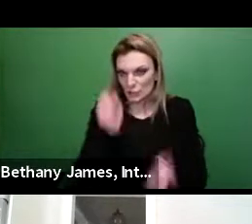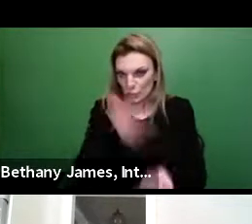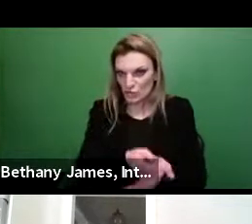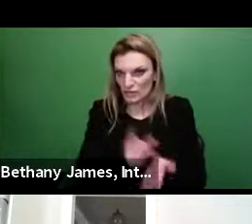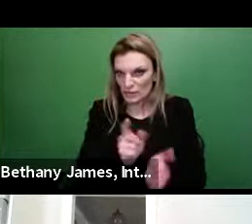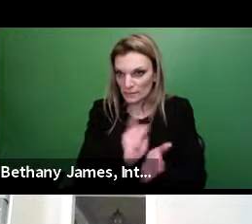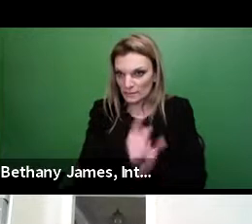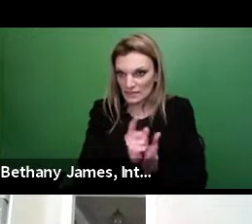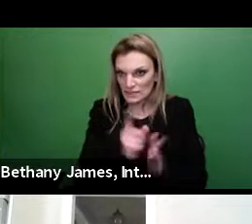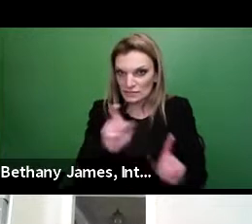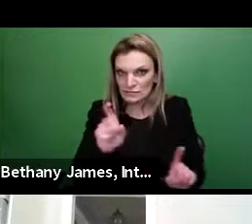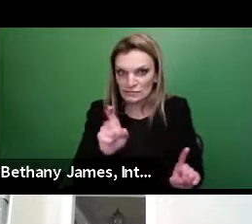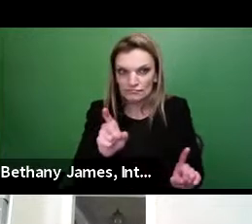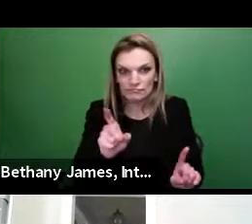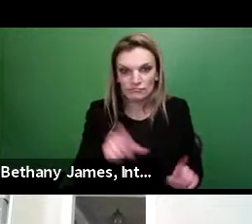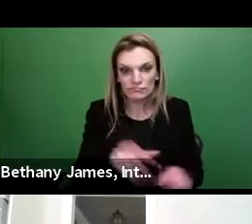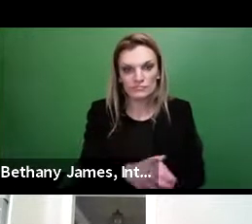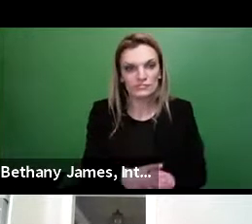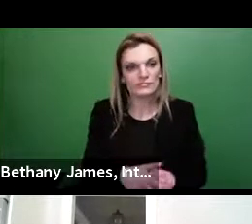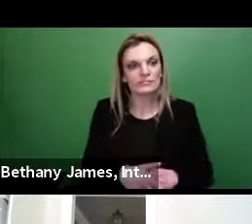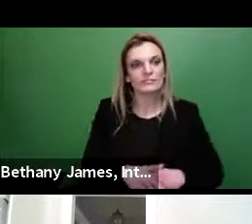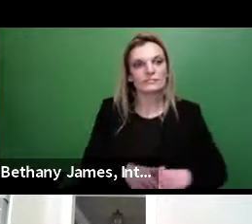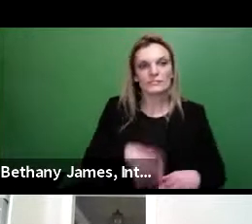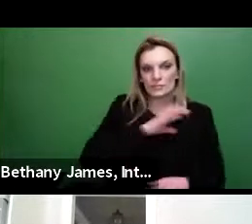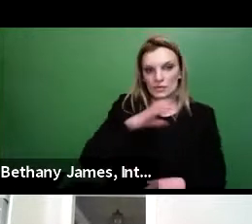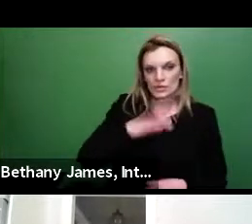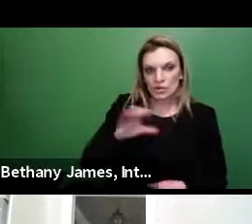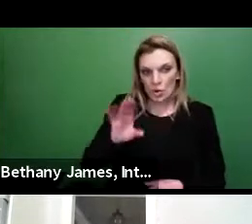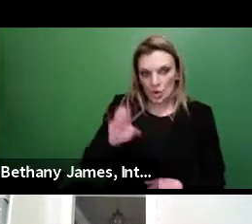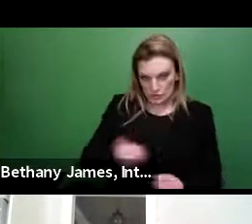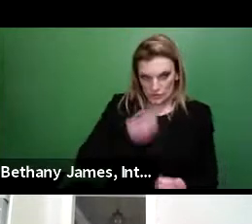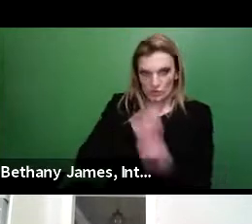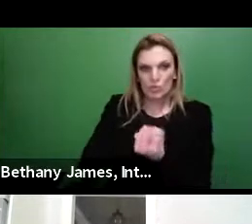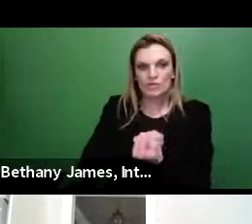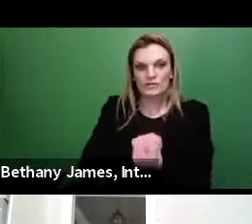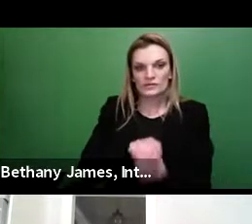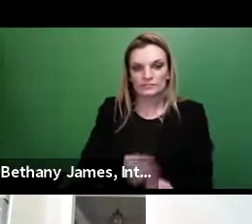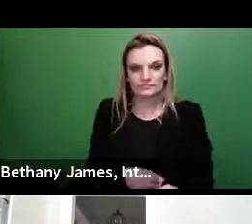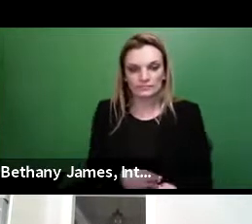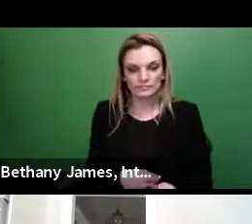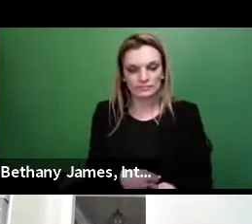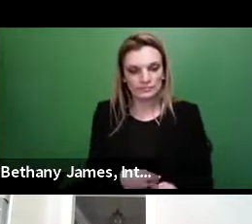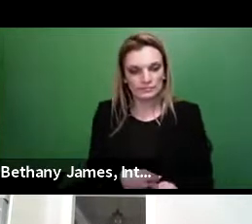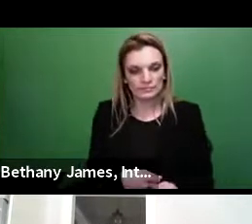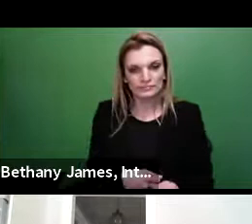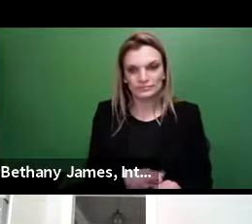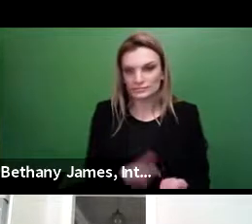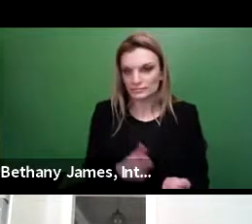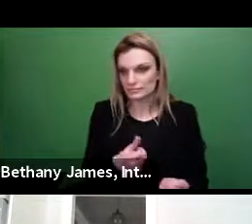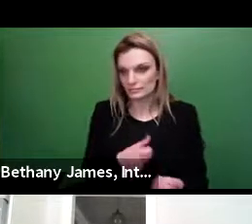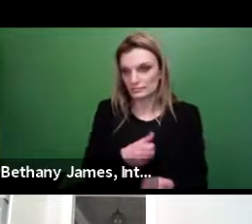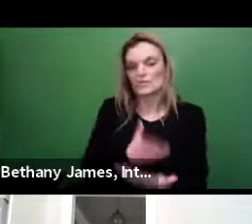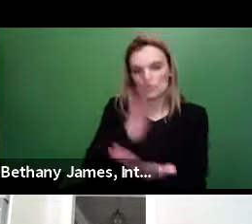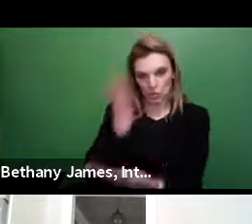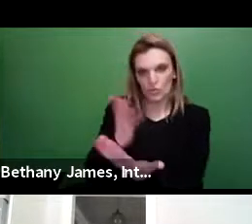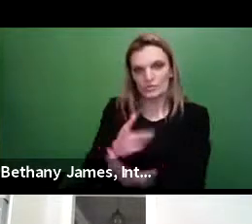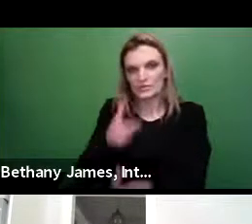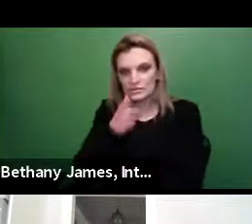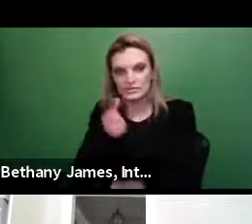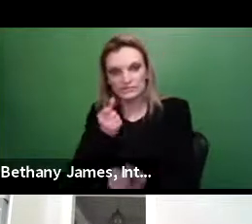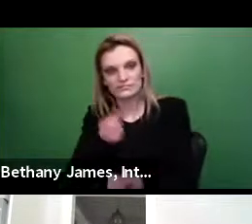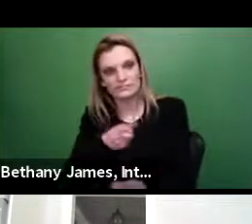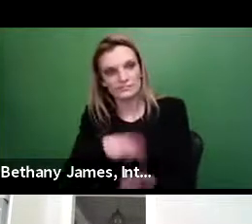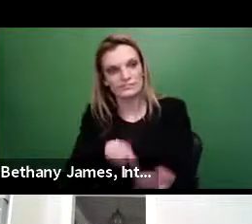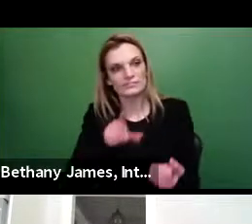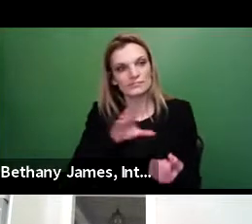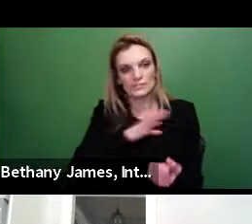the minutes as submitted? So moved. Motion has been made by Commissioner Combs. Is there a second, please? Second.